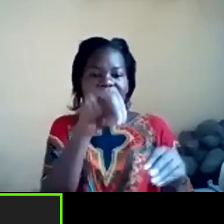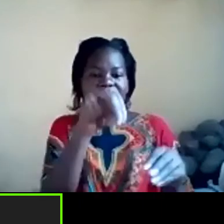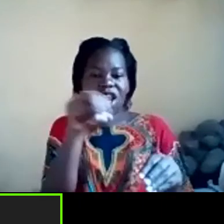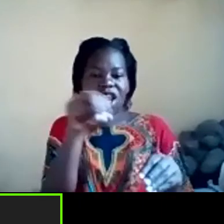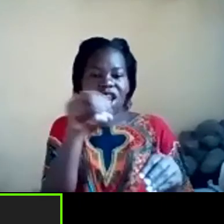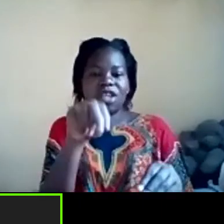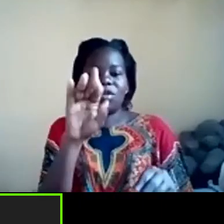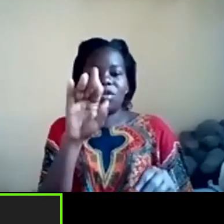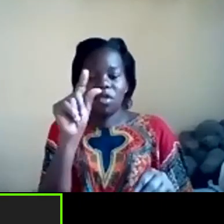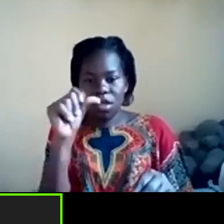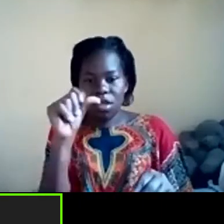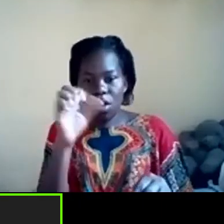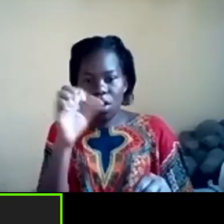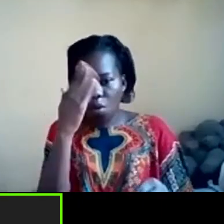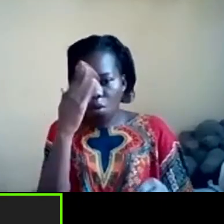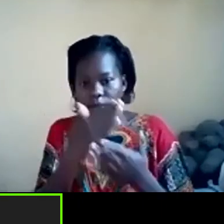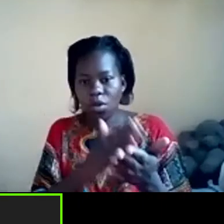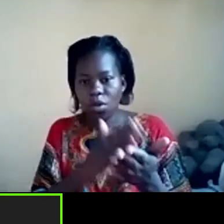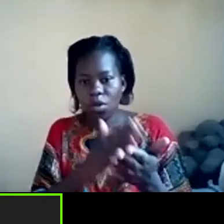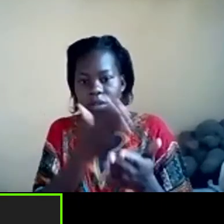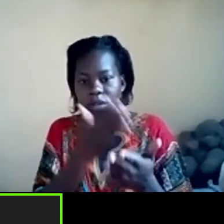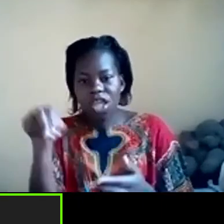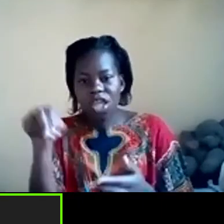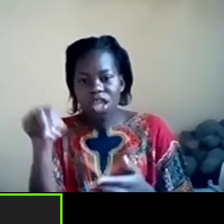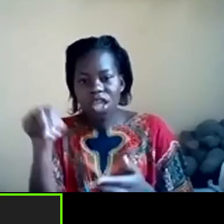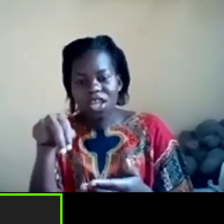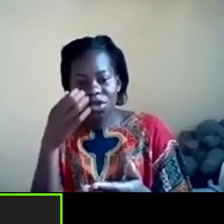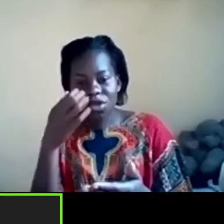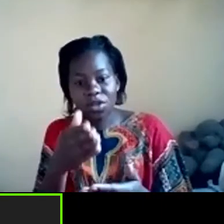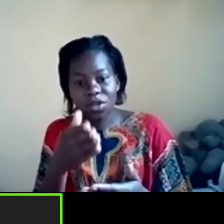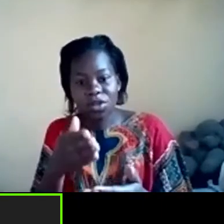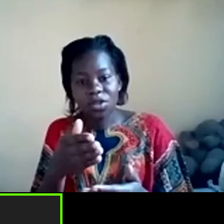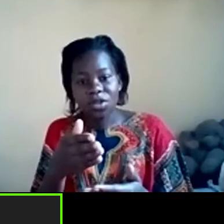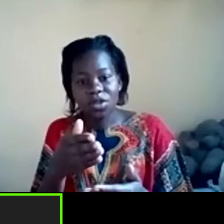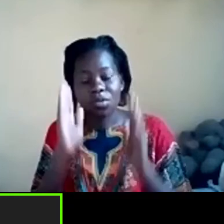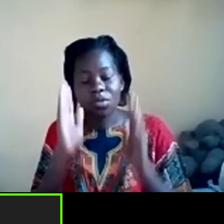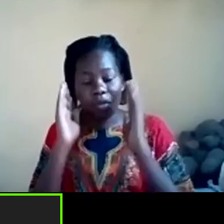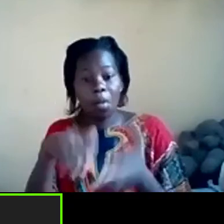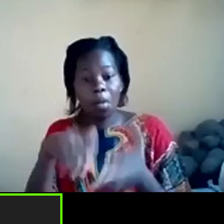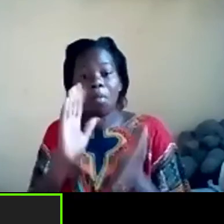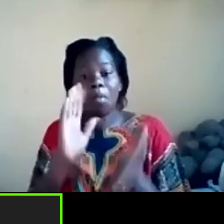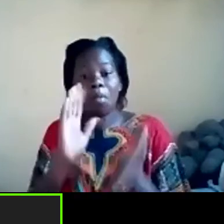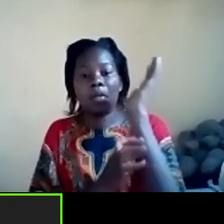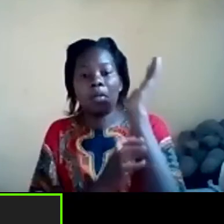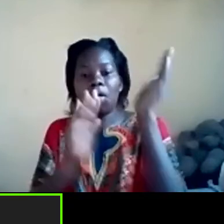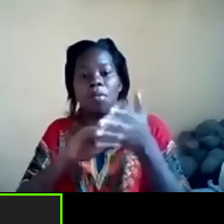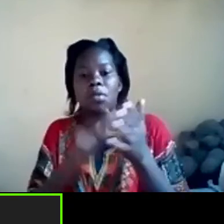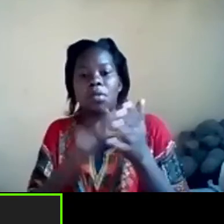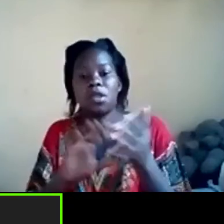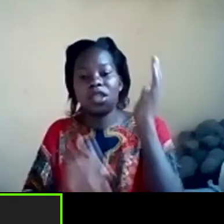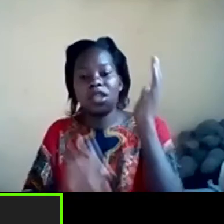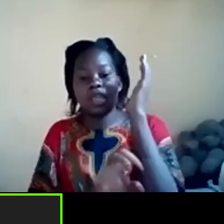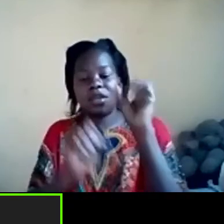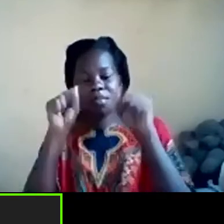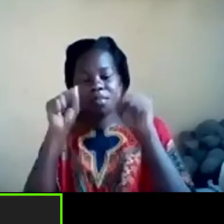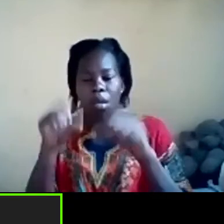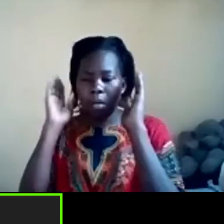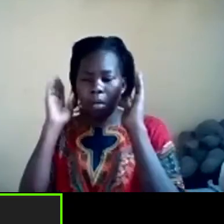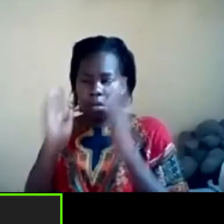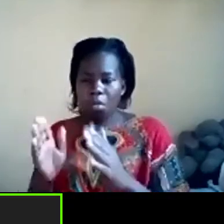national grid that is purely hydrology. So you'd have to invest as a country first to ensure that you